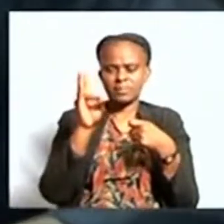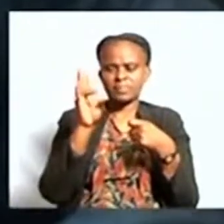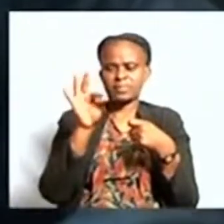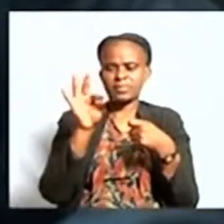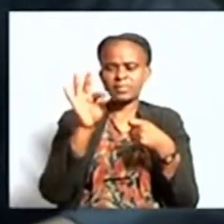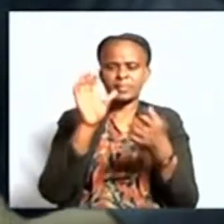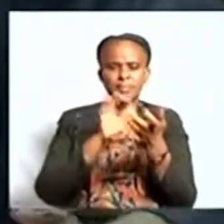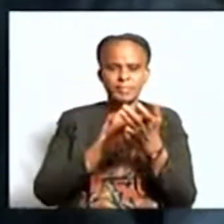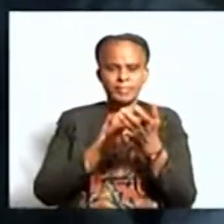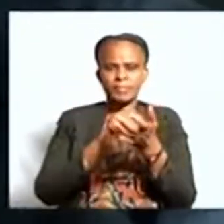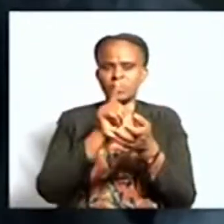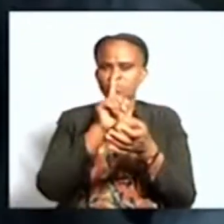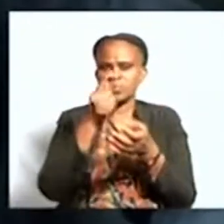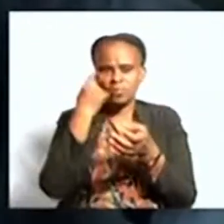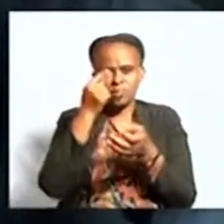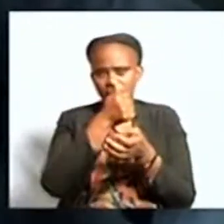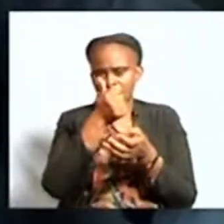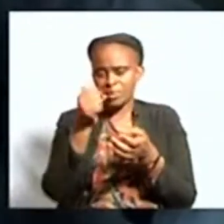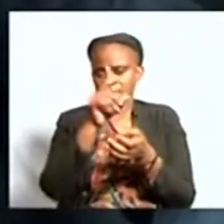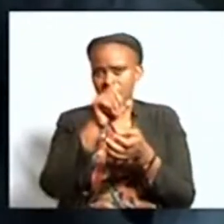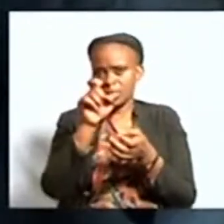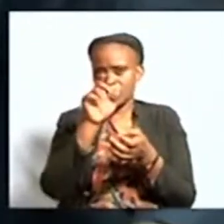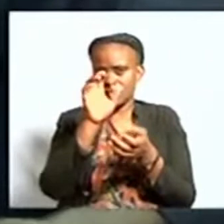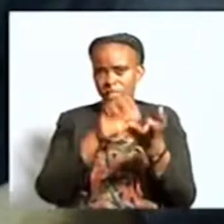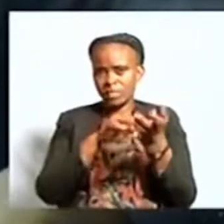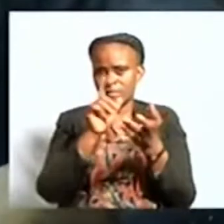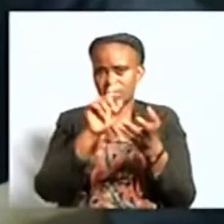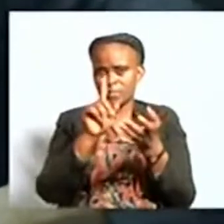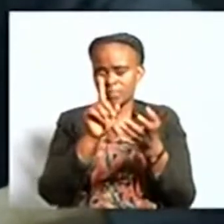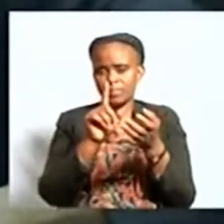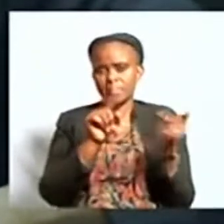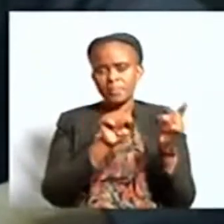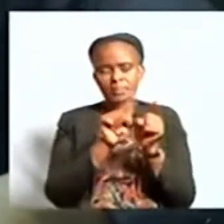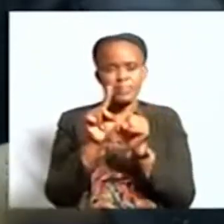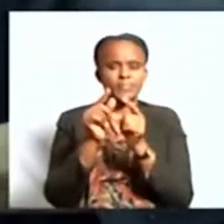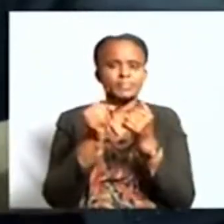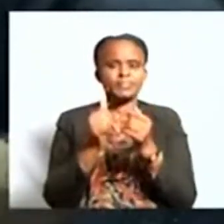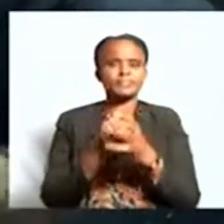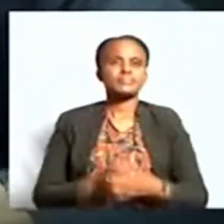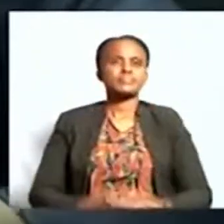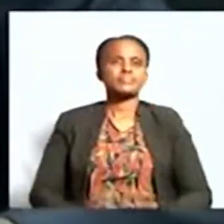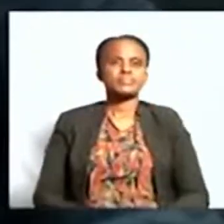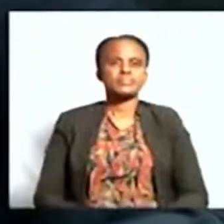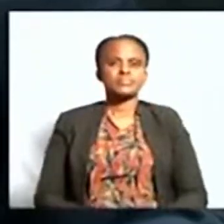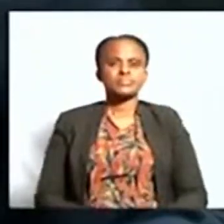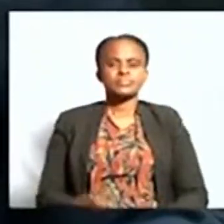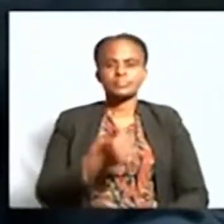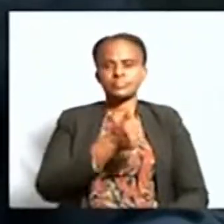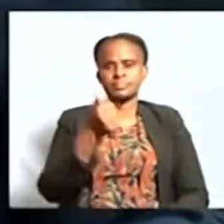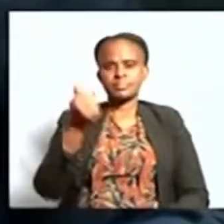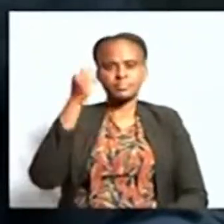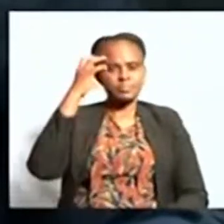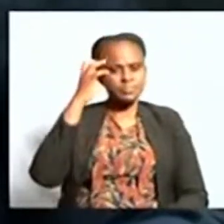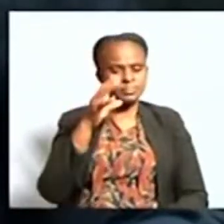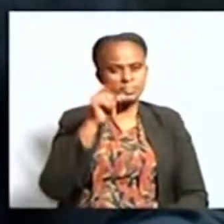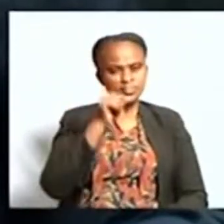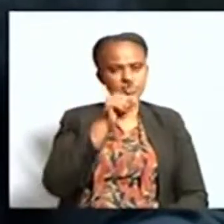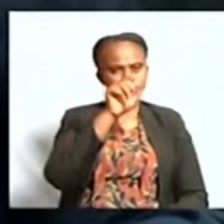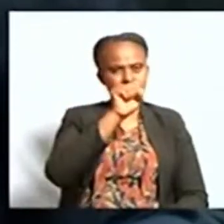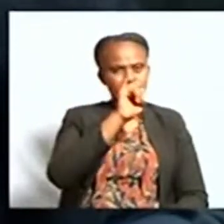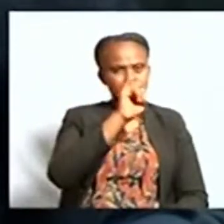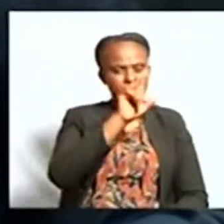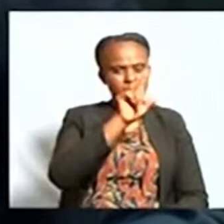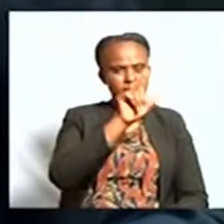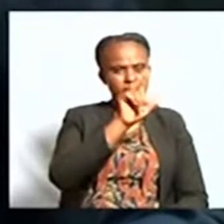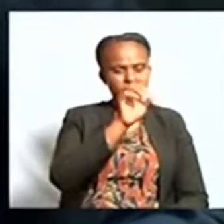the proof for the other 100,000? Then also for this other officer, Silverest officer,